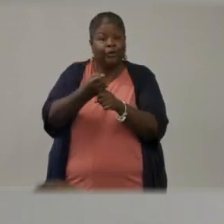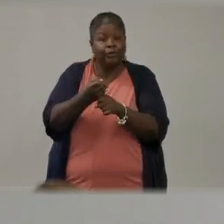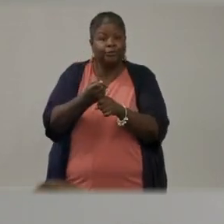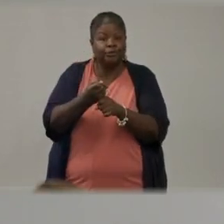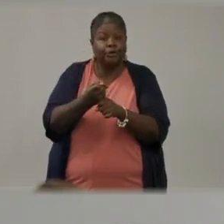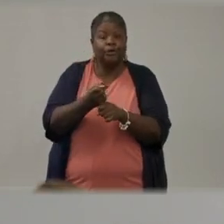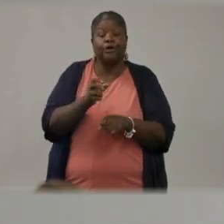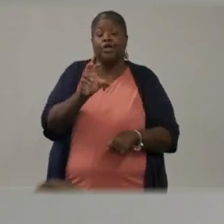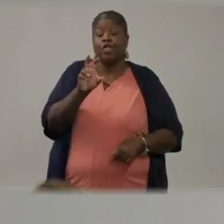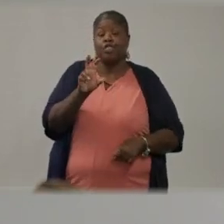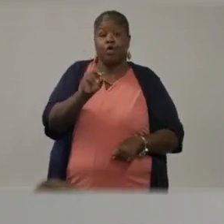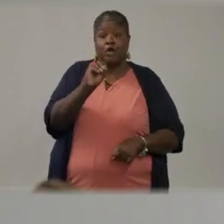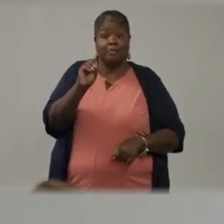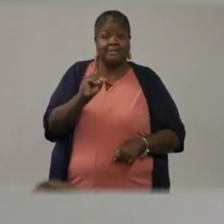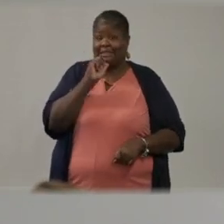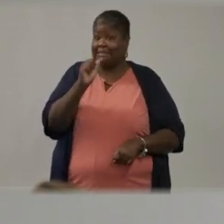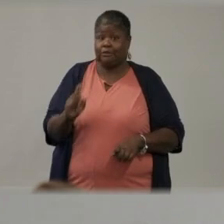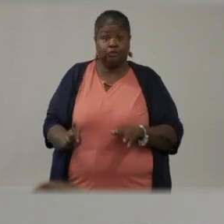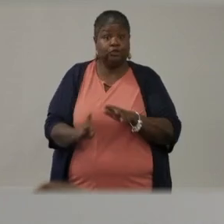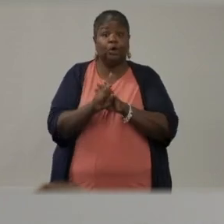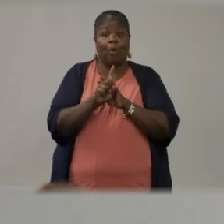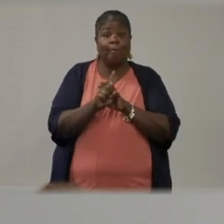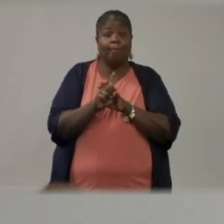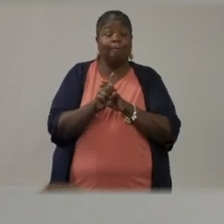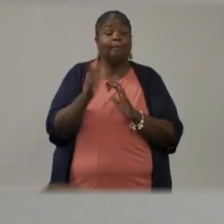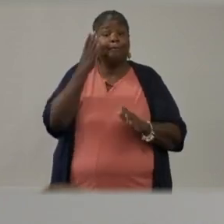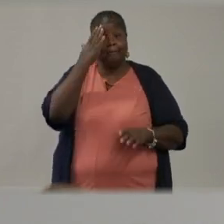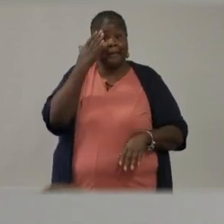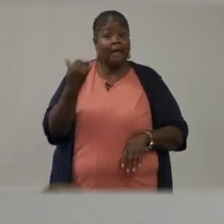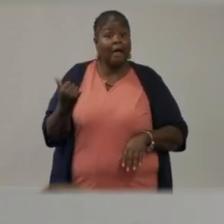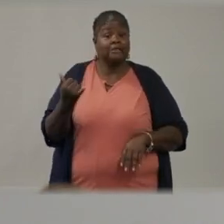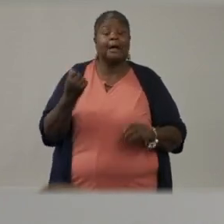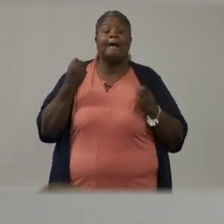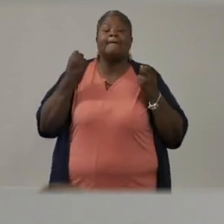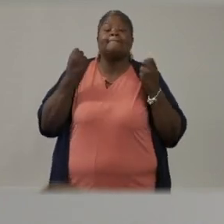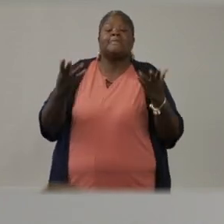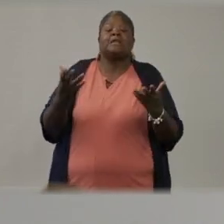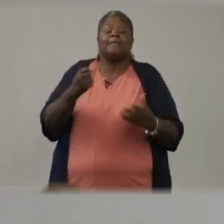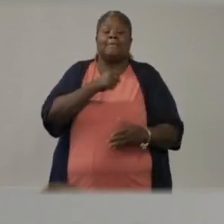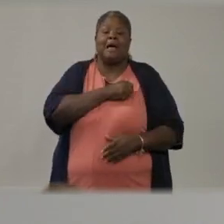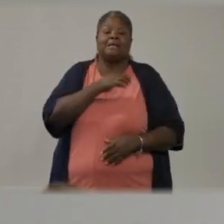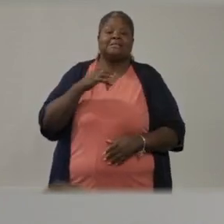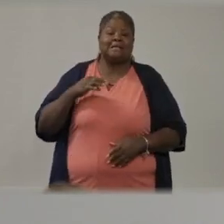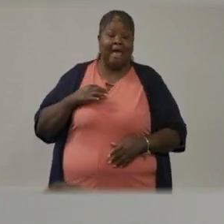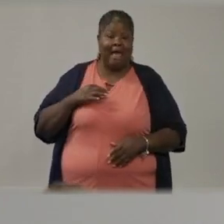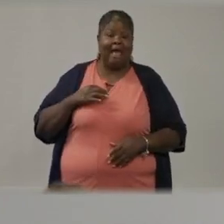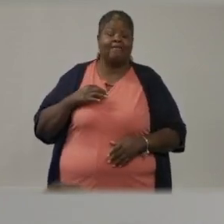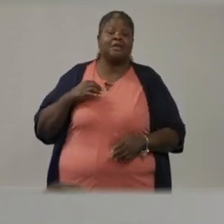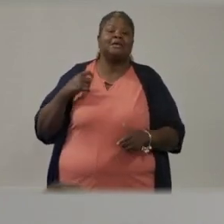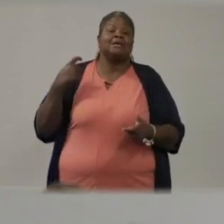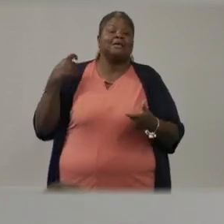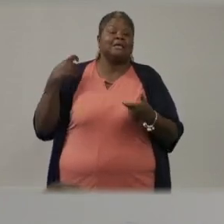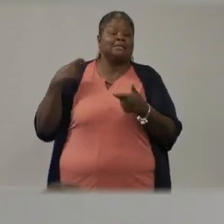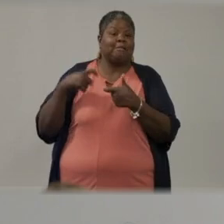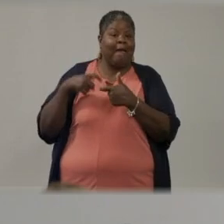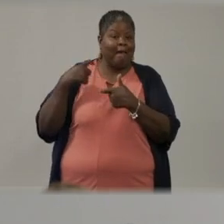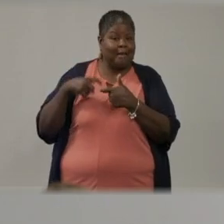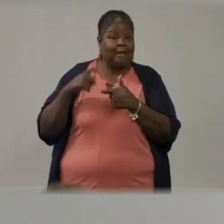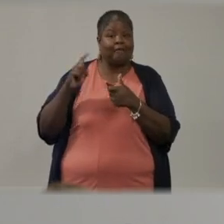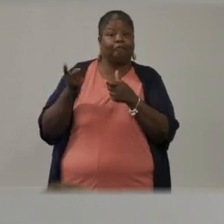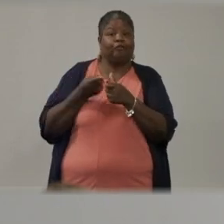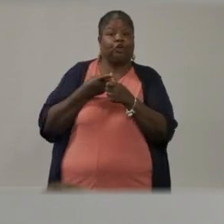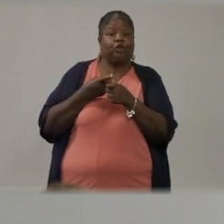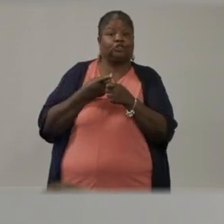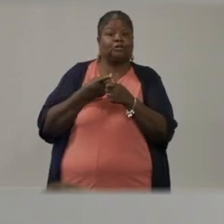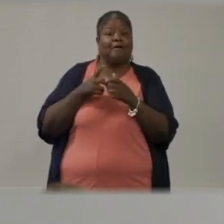That 30% that didn't show up was because many of my staff are Hispanic, first-generation